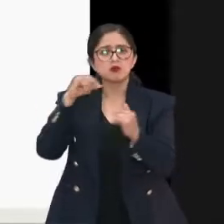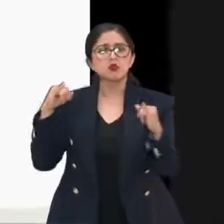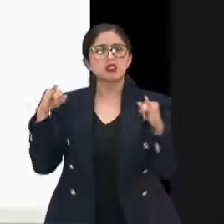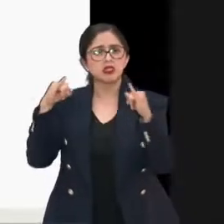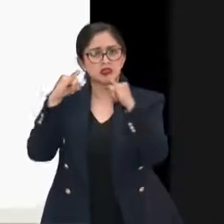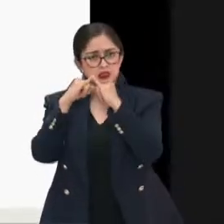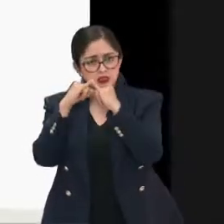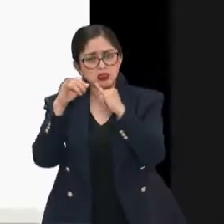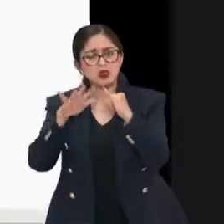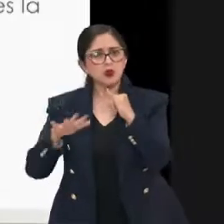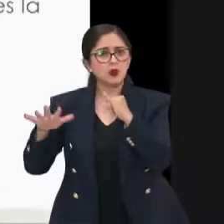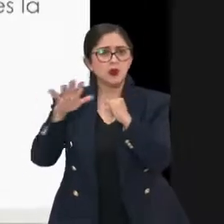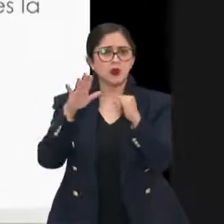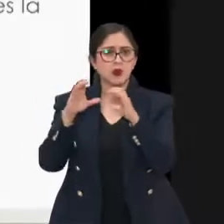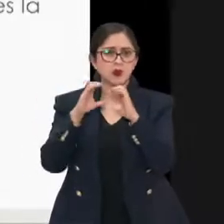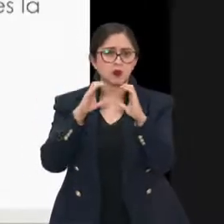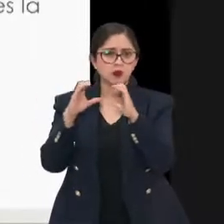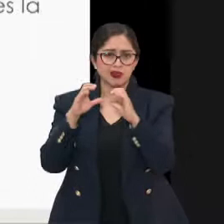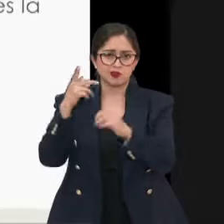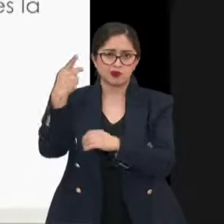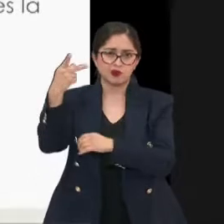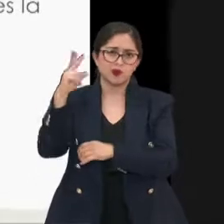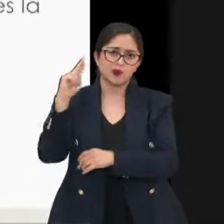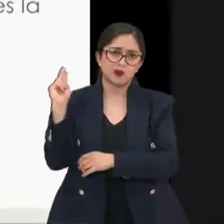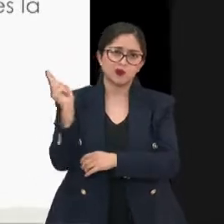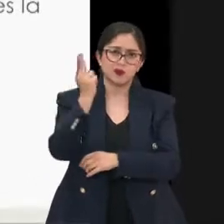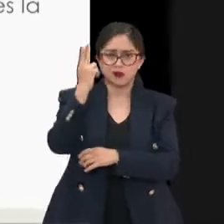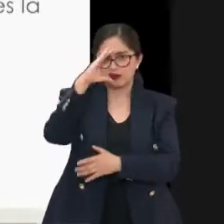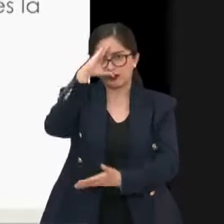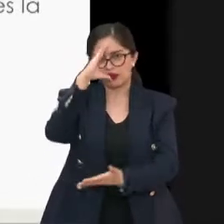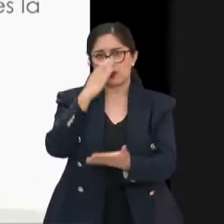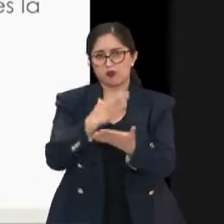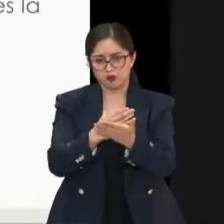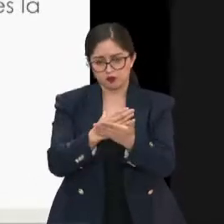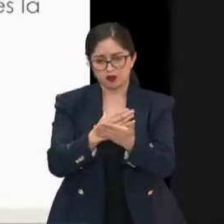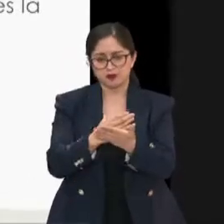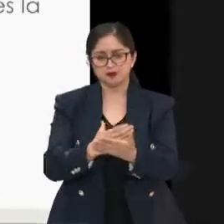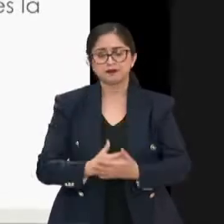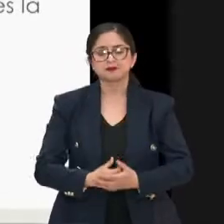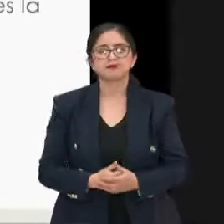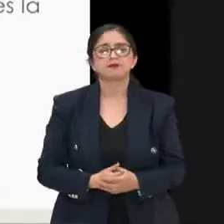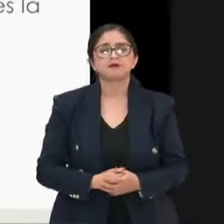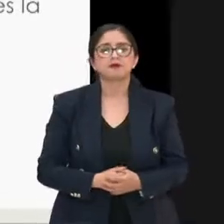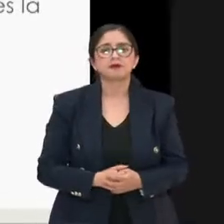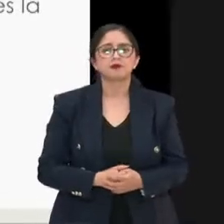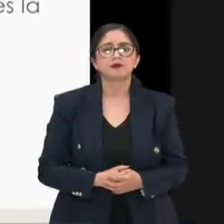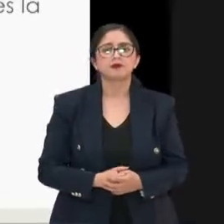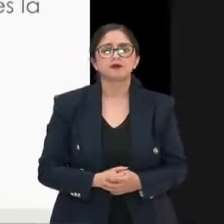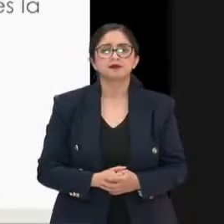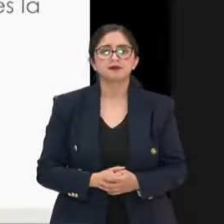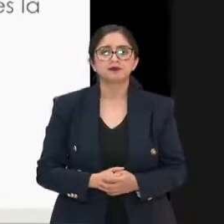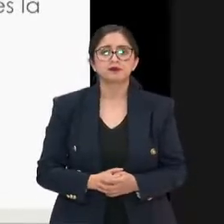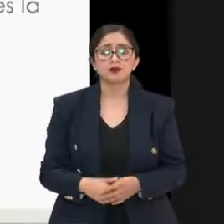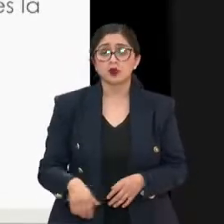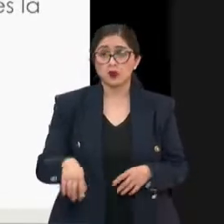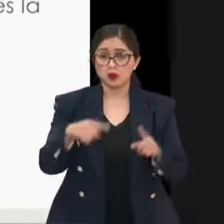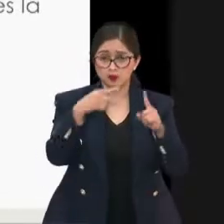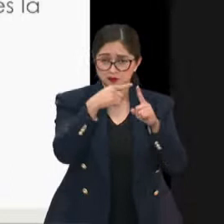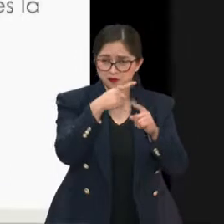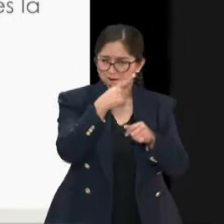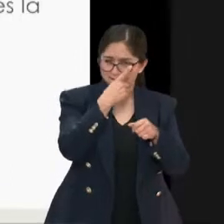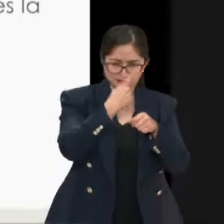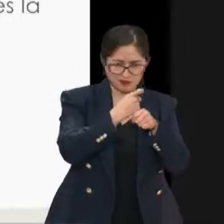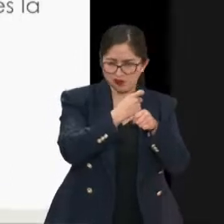statistics from the Bolivian Research Center at the Universidad Católica.